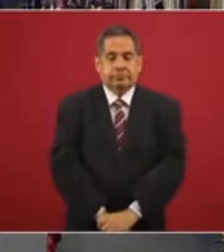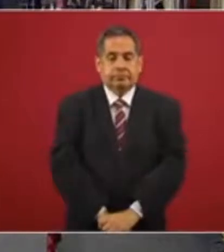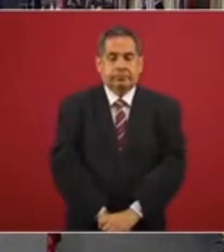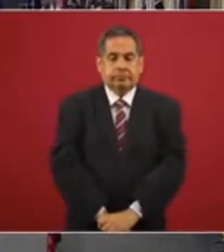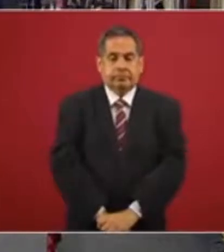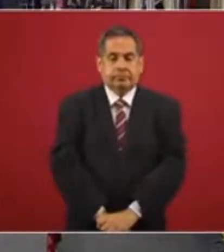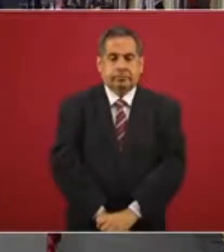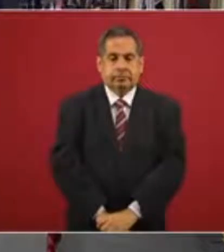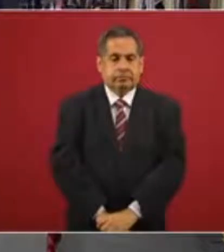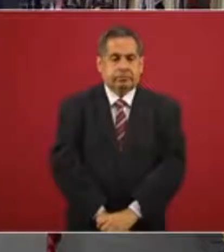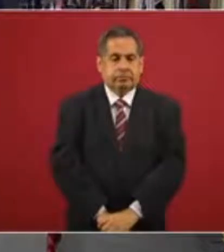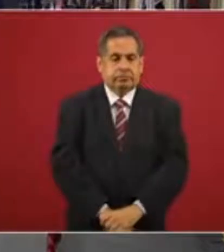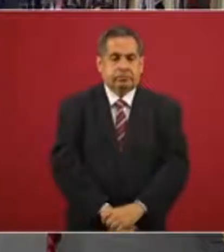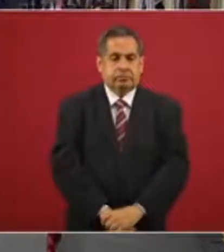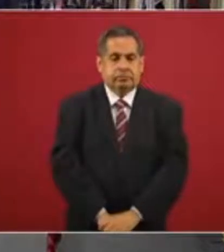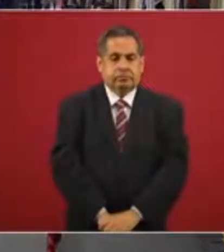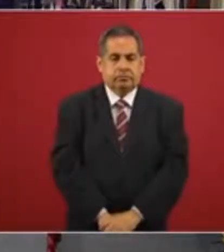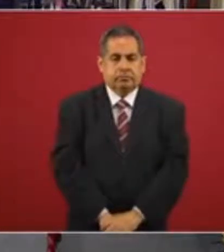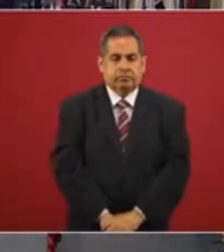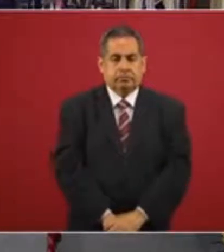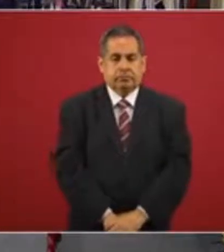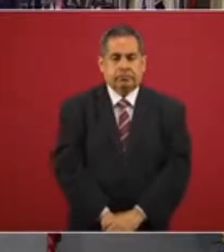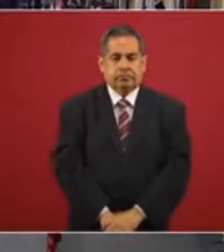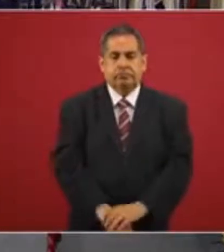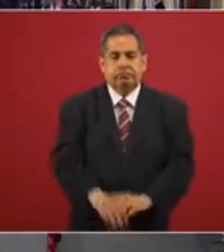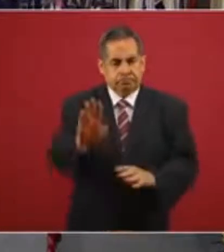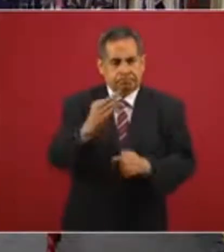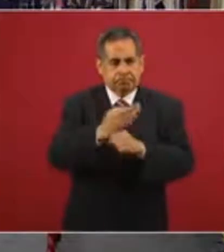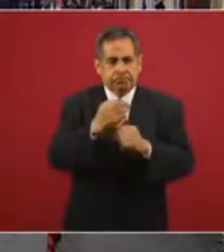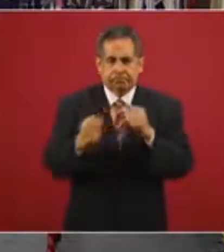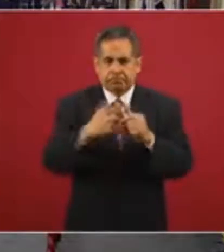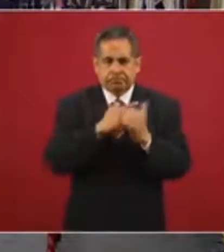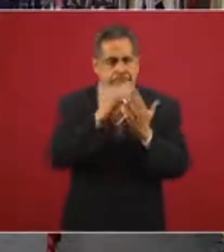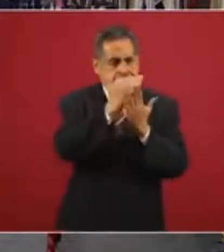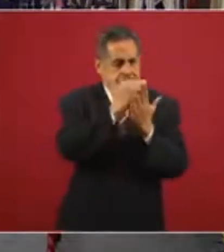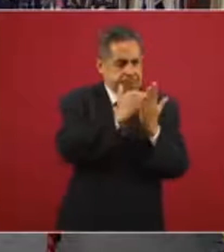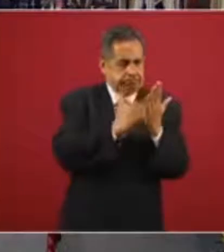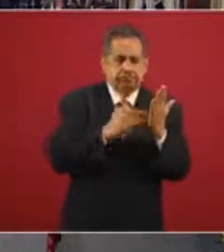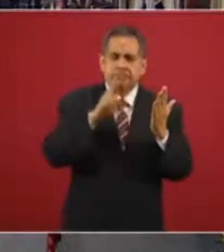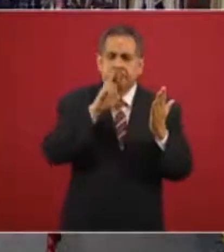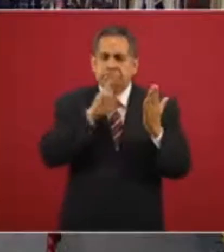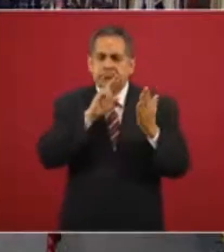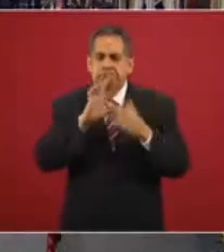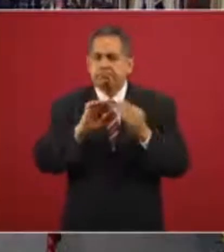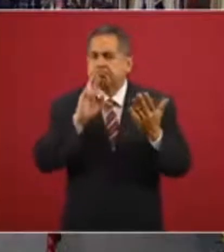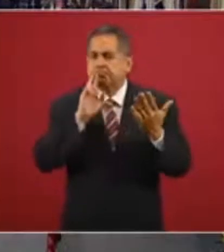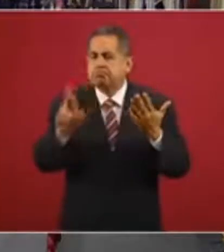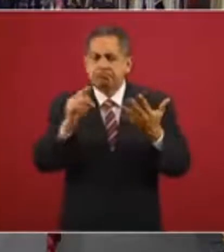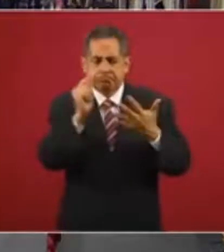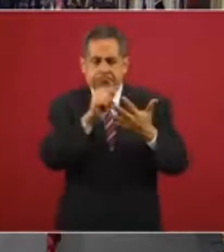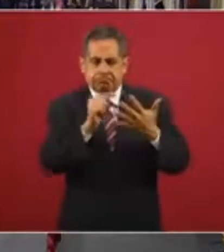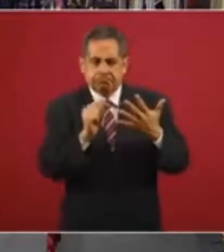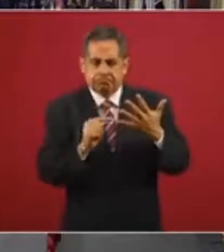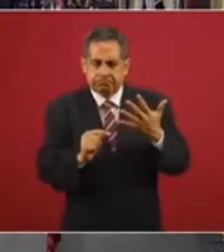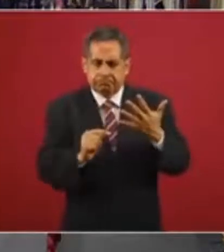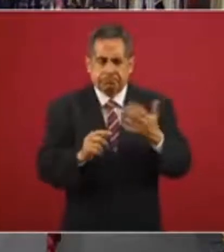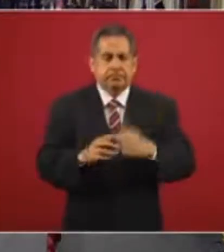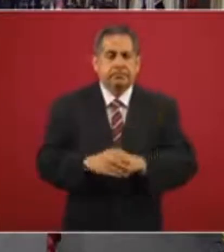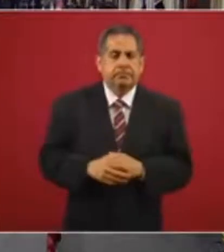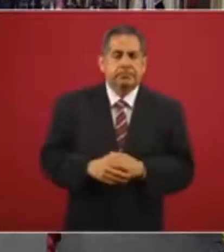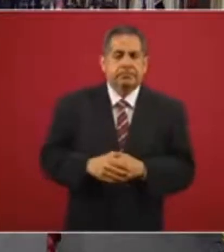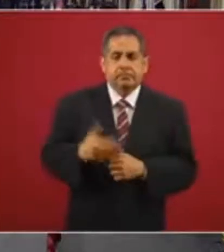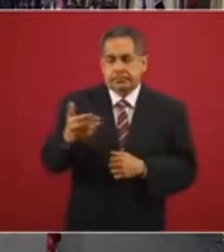vamos a la lista y luego vamos a procurar hacerlo pronto. So he tries to be fair.